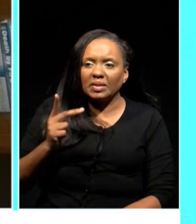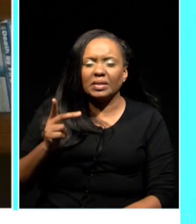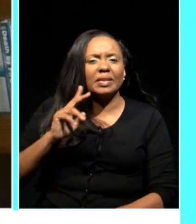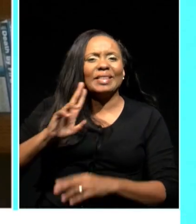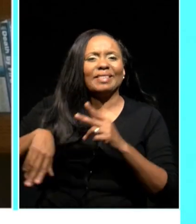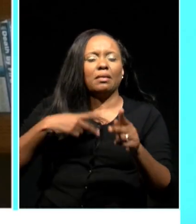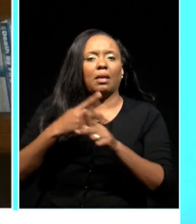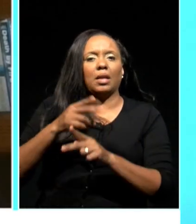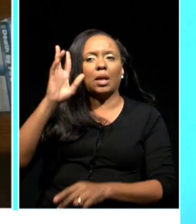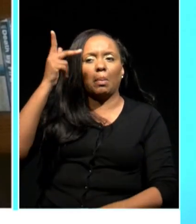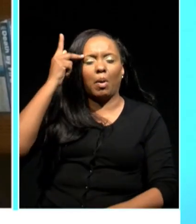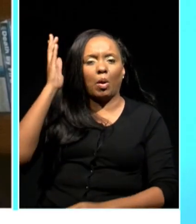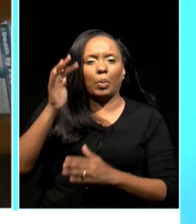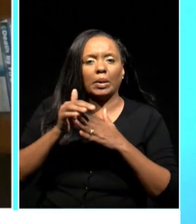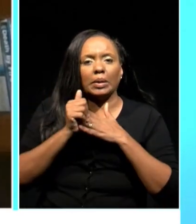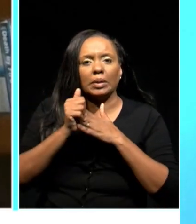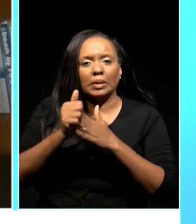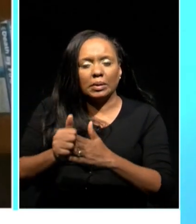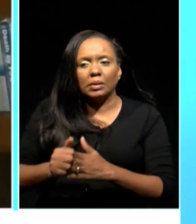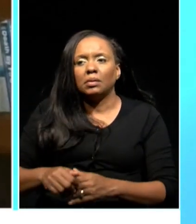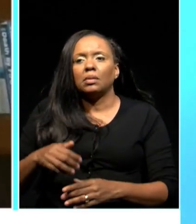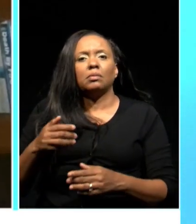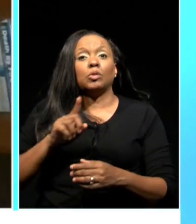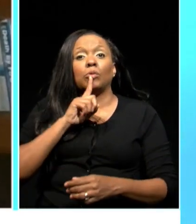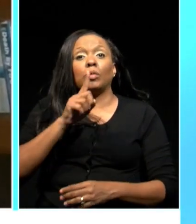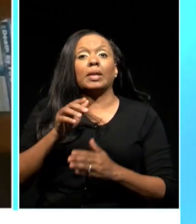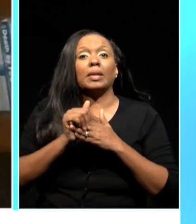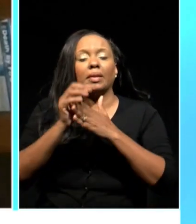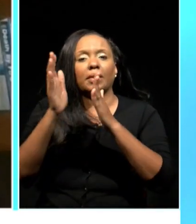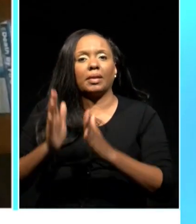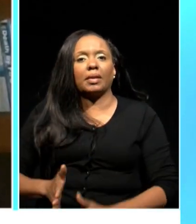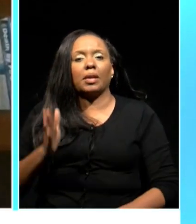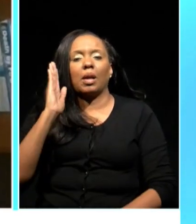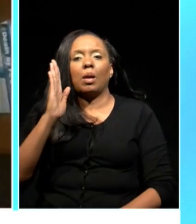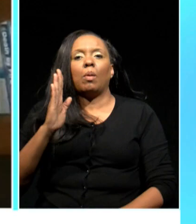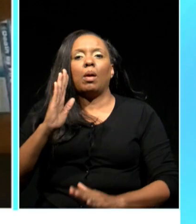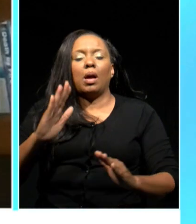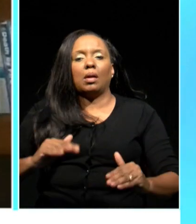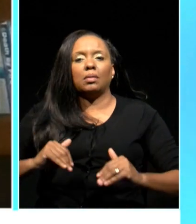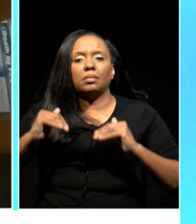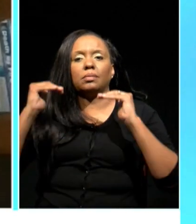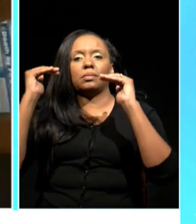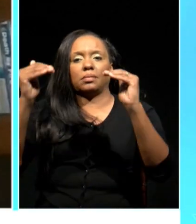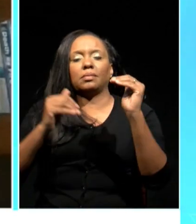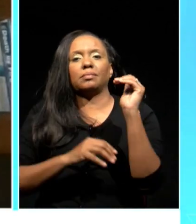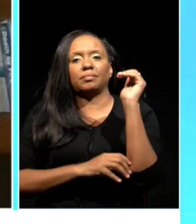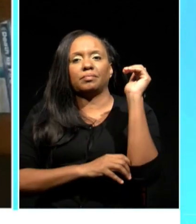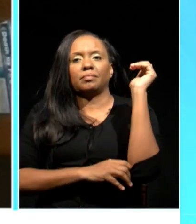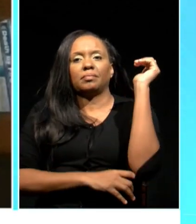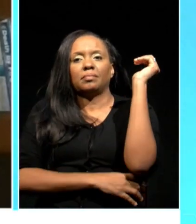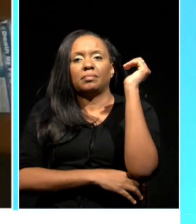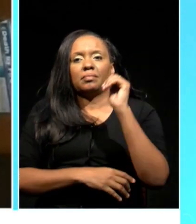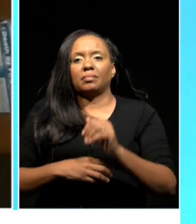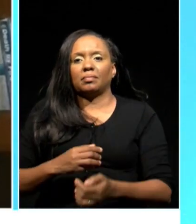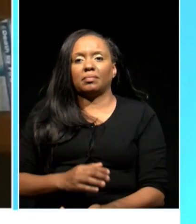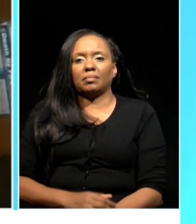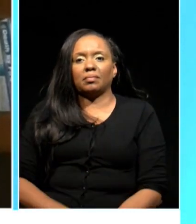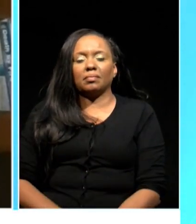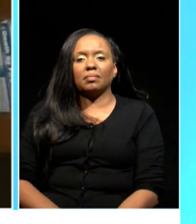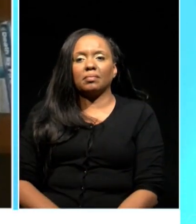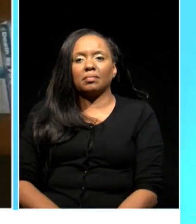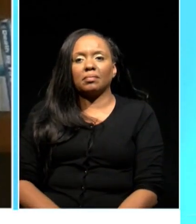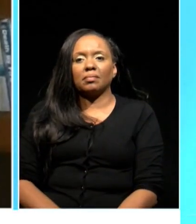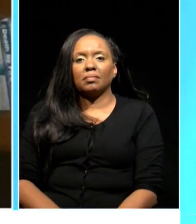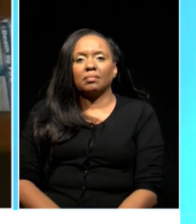itself. The leader will emerge, the genuine leader will emerge. Very often, those that are handpicked and selected often